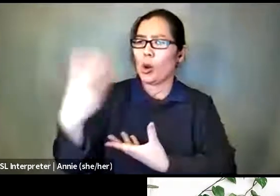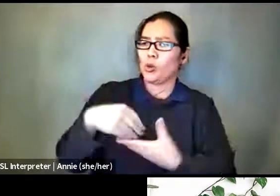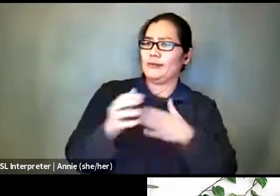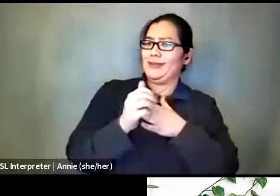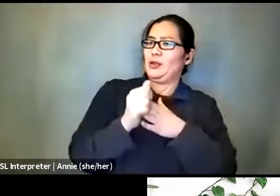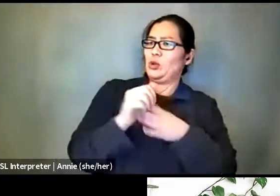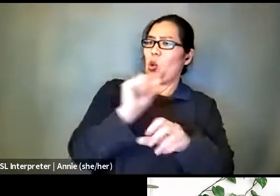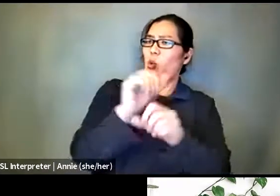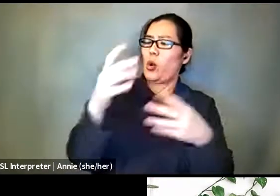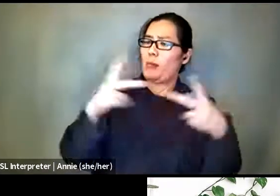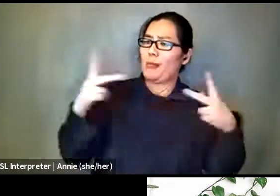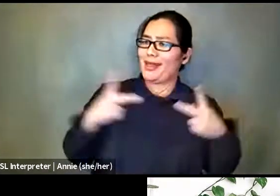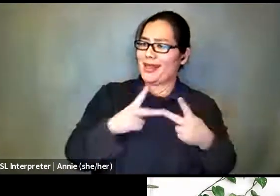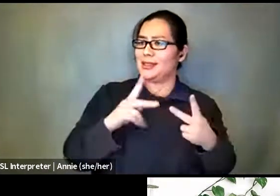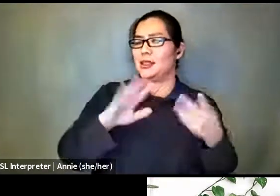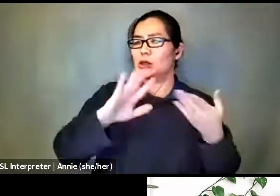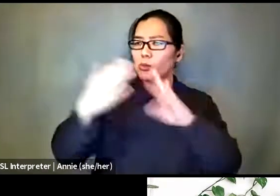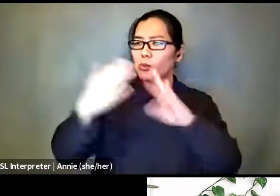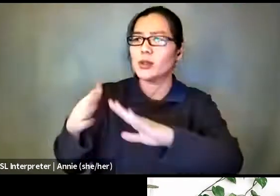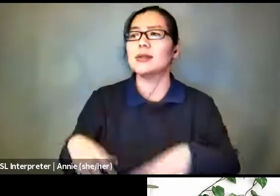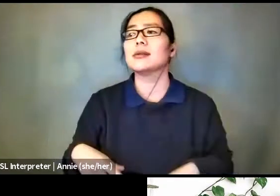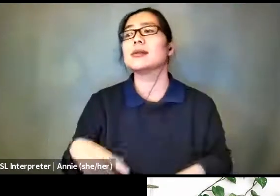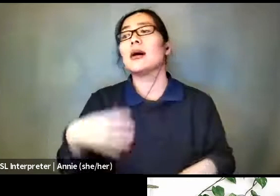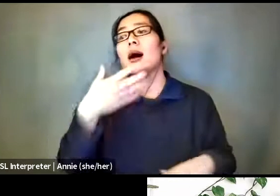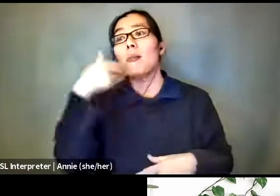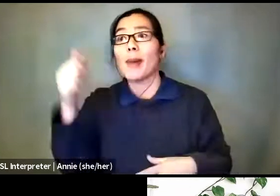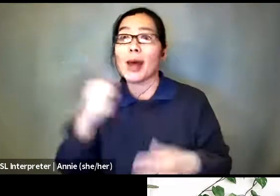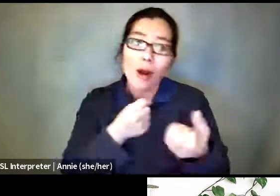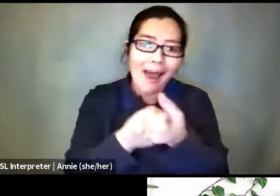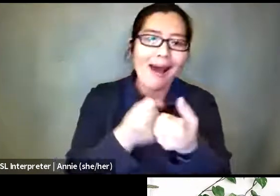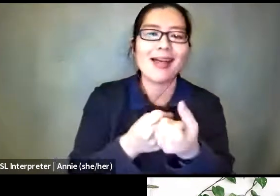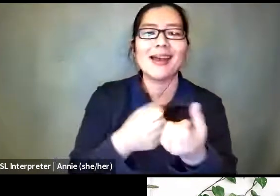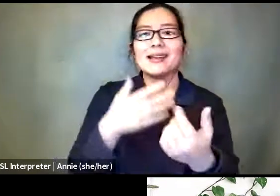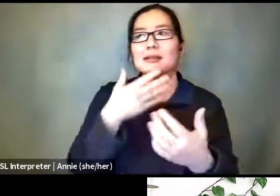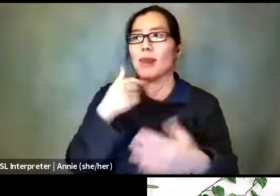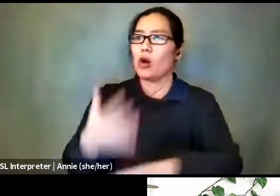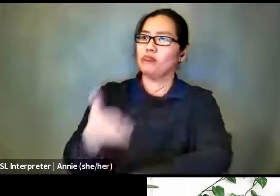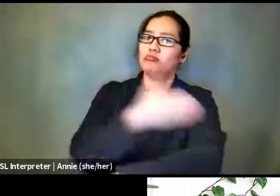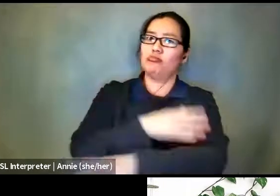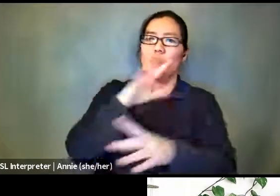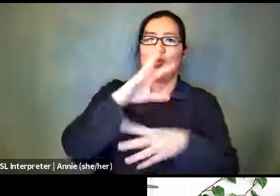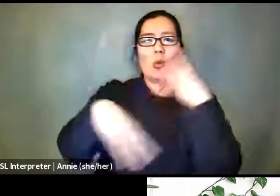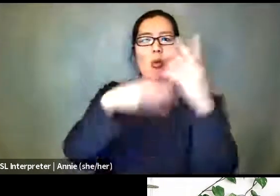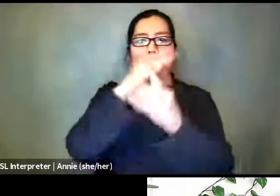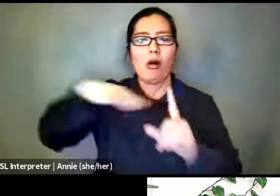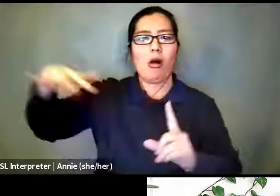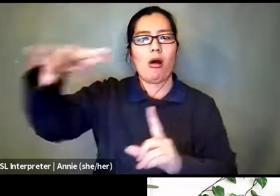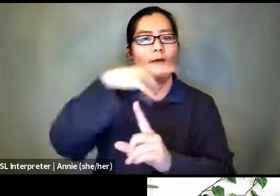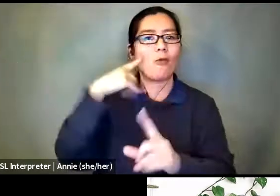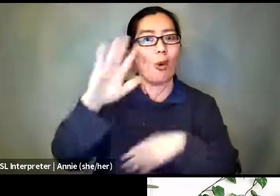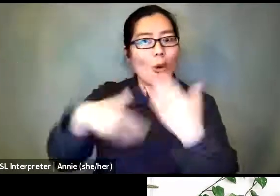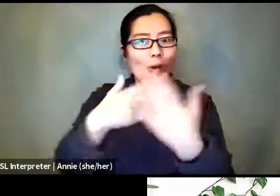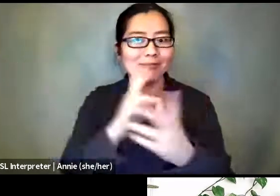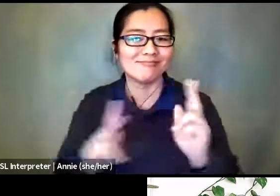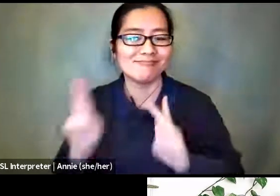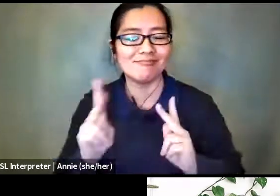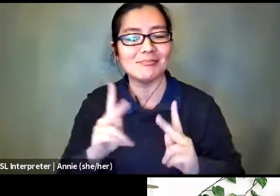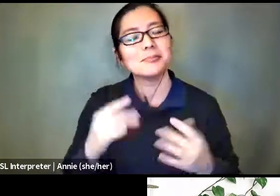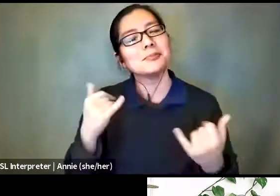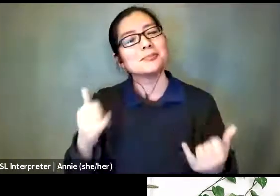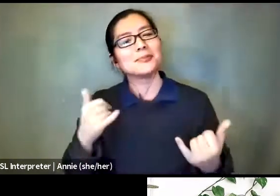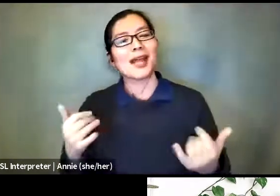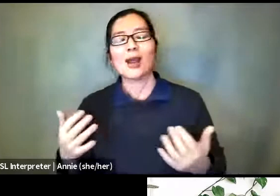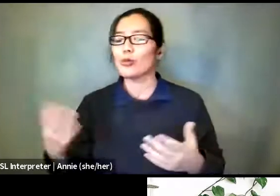better humans, better allies, better advocates, and make the world a better place for all of us. Today, we are here with